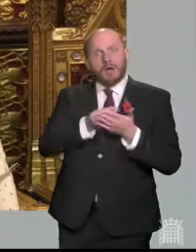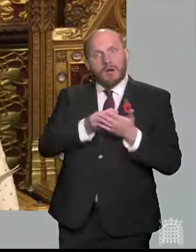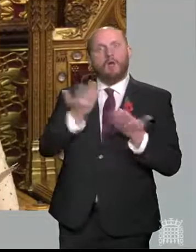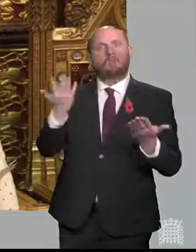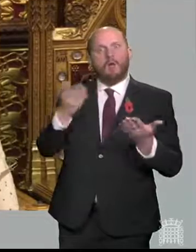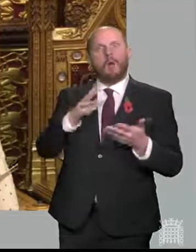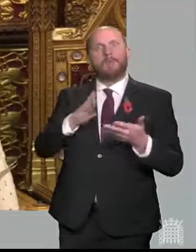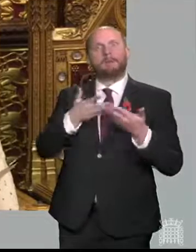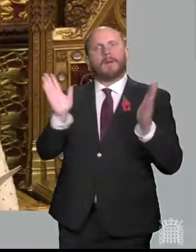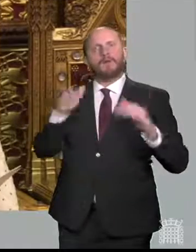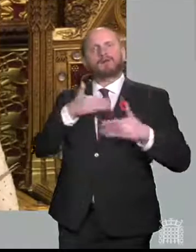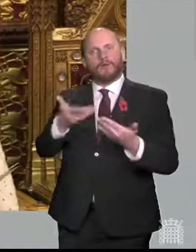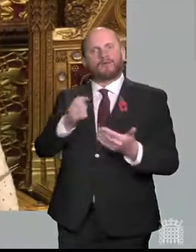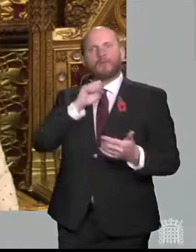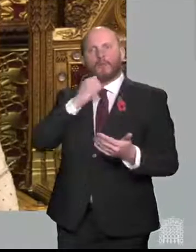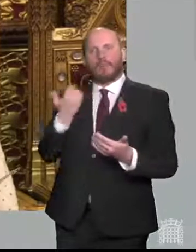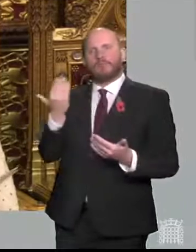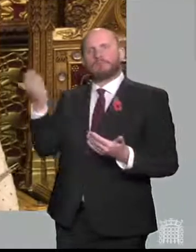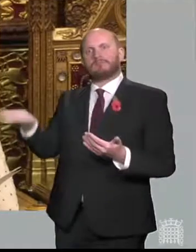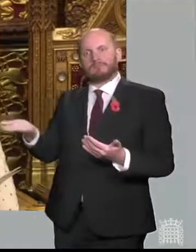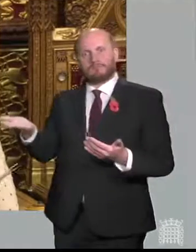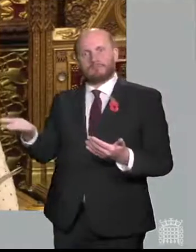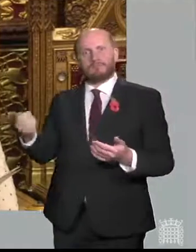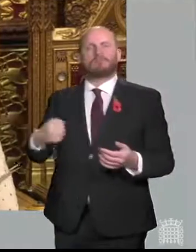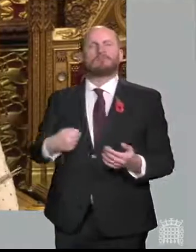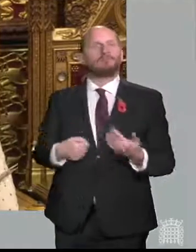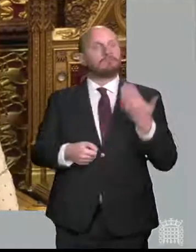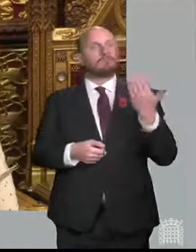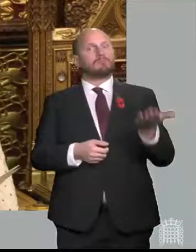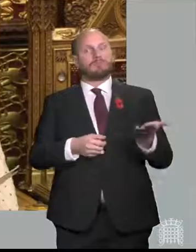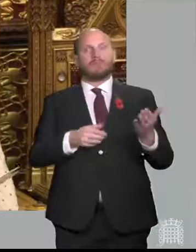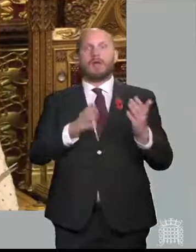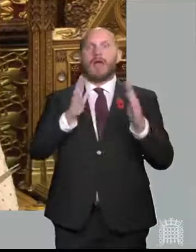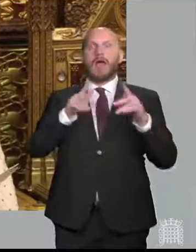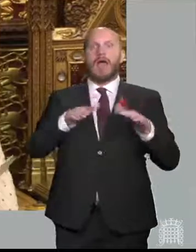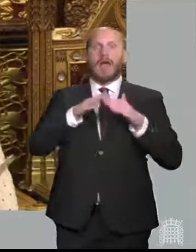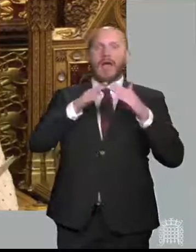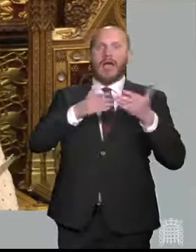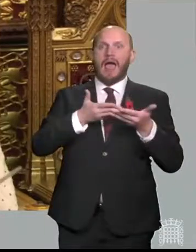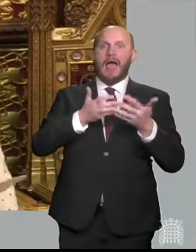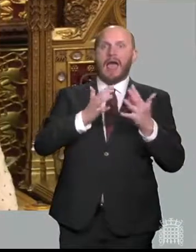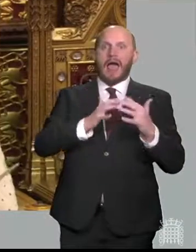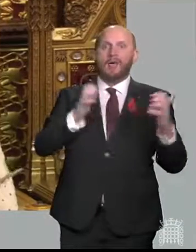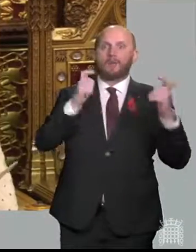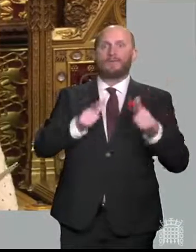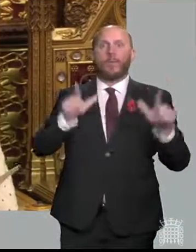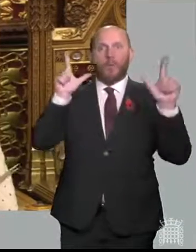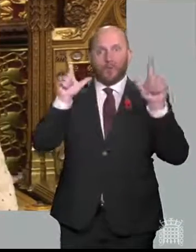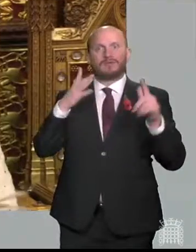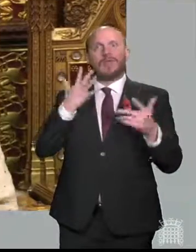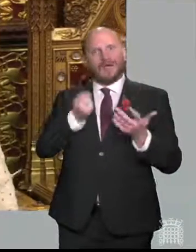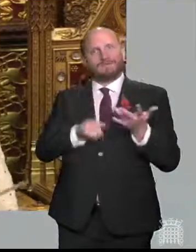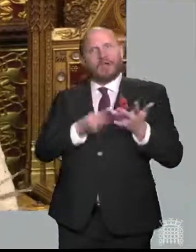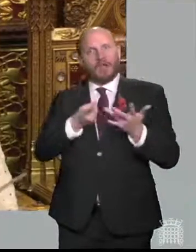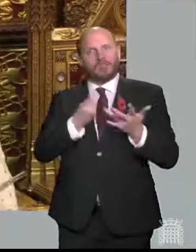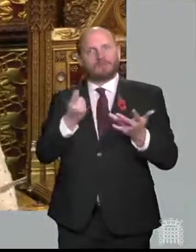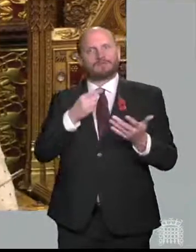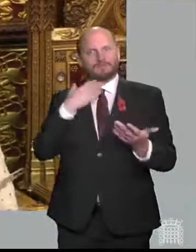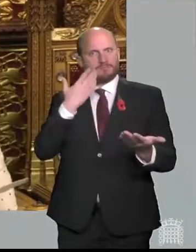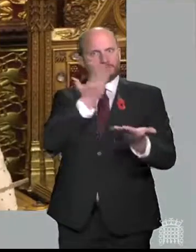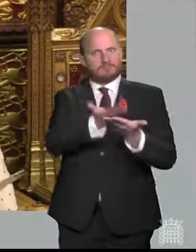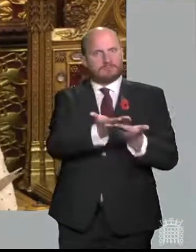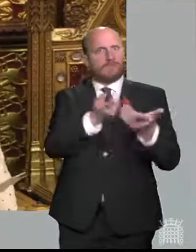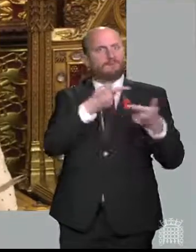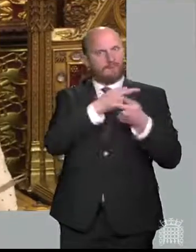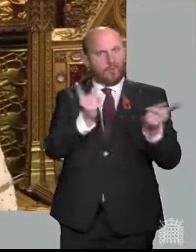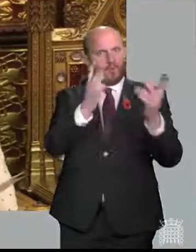My Lords and members of the House of Commons, other measures will be laid before you. I